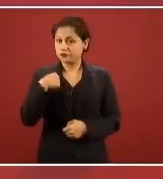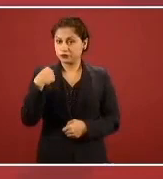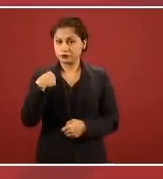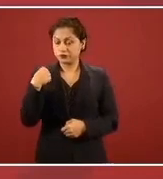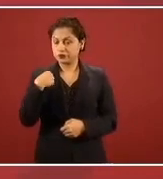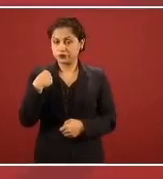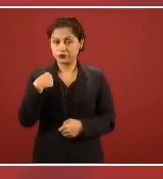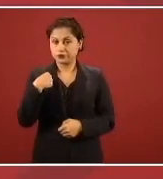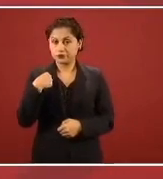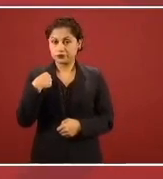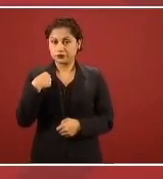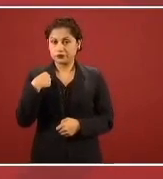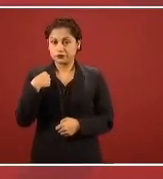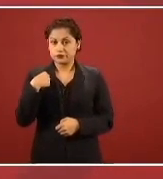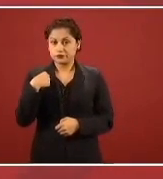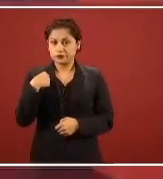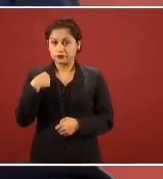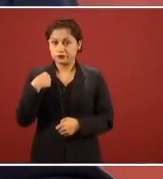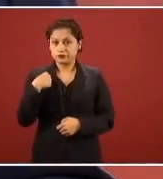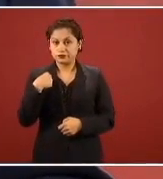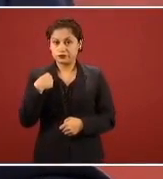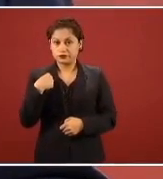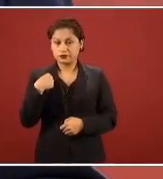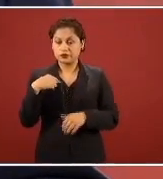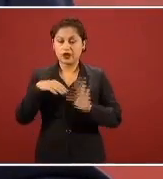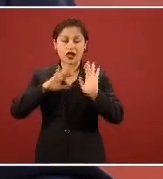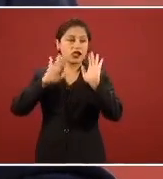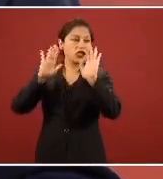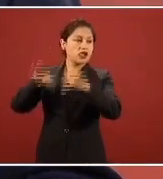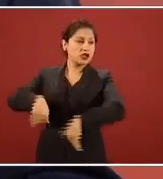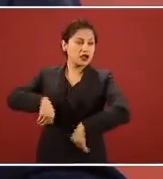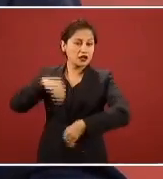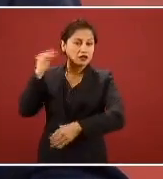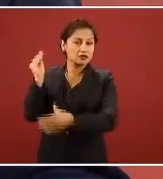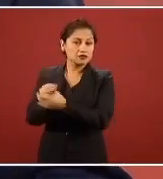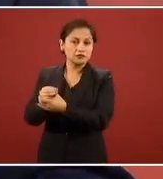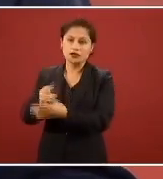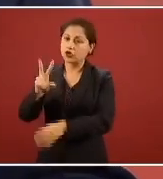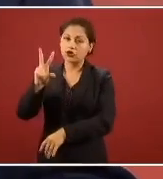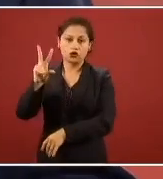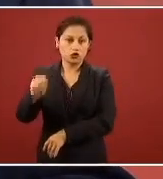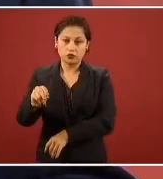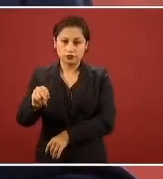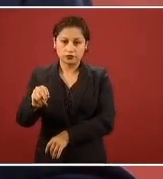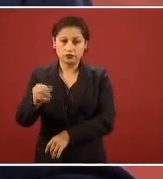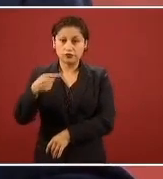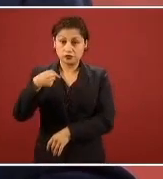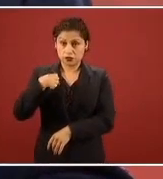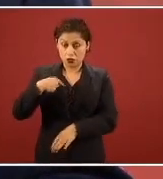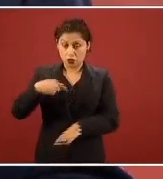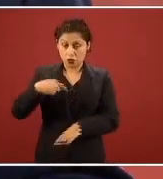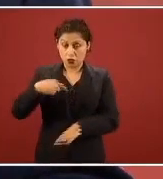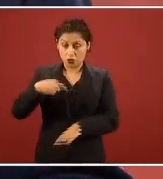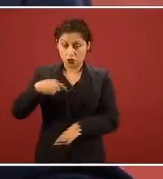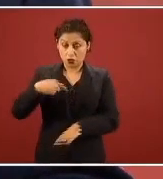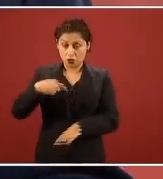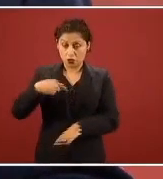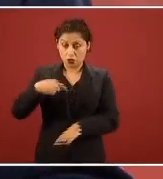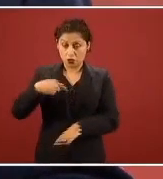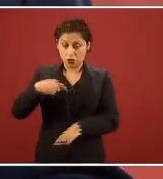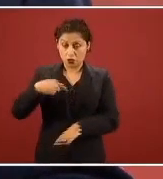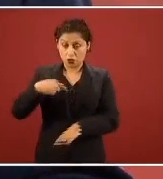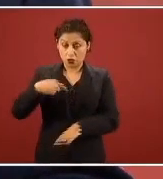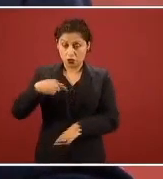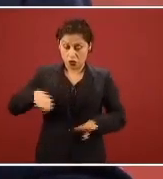estoy evadiendo mi responsabilidad. I am not evading no my responsibility. It is not the politics of